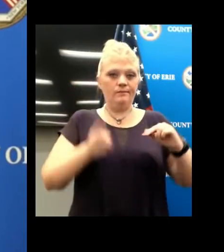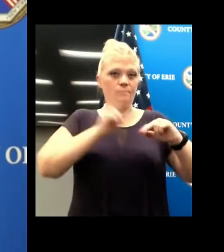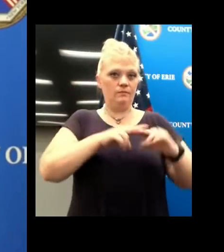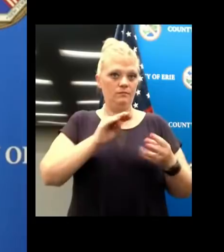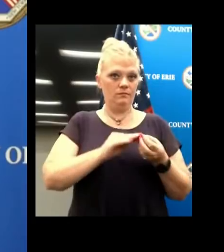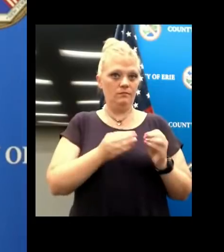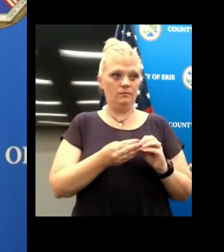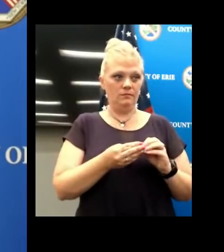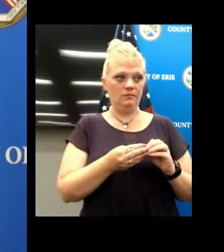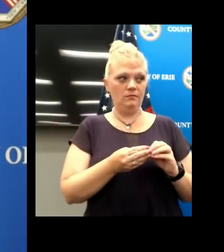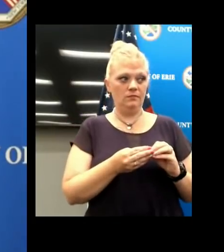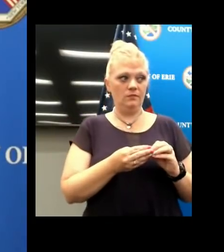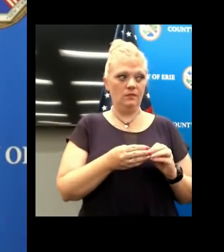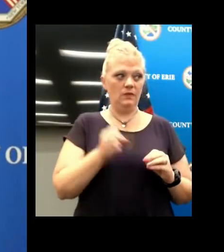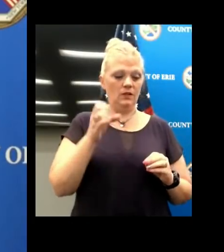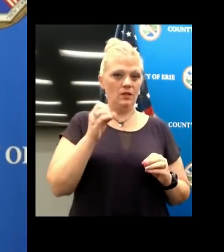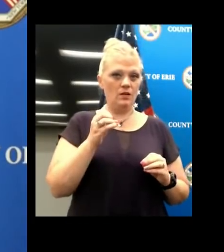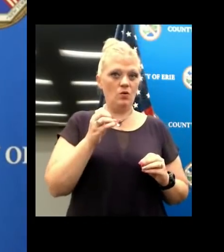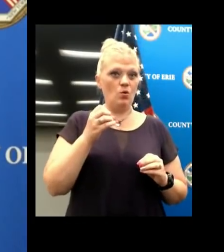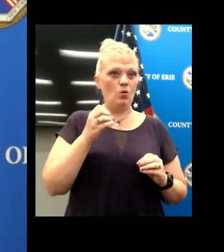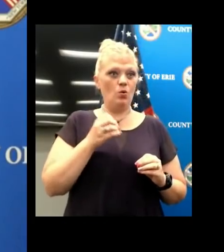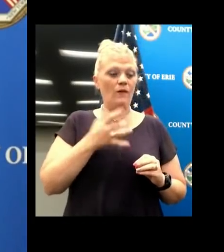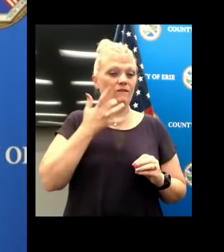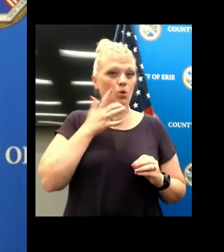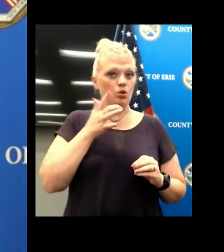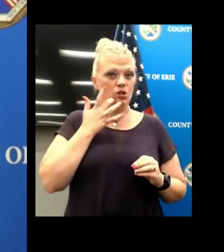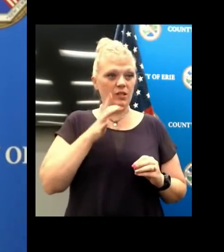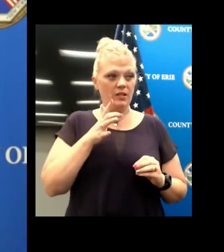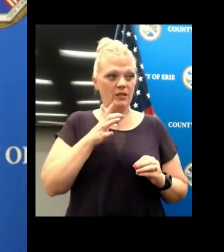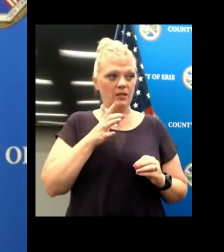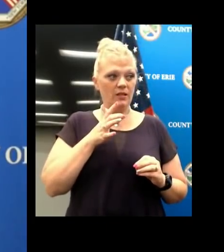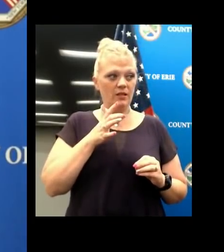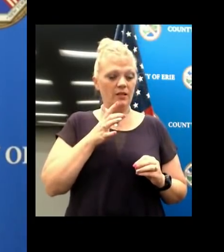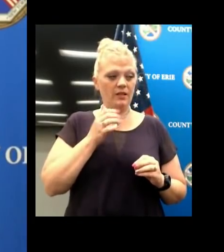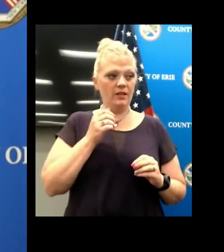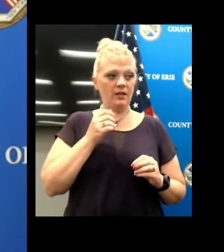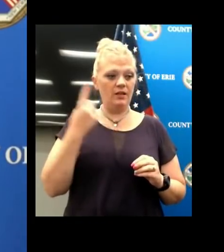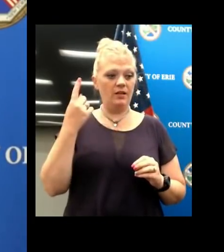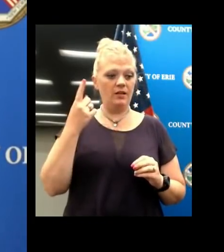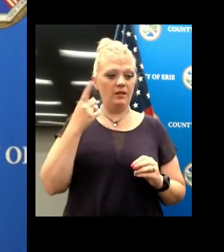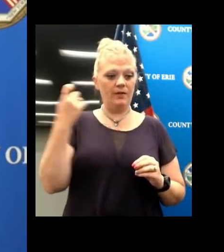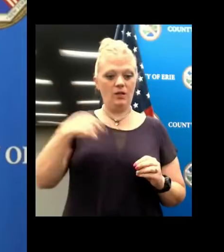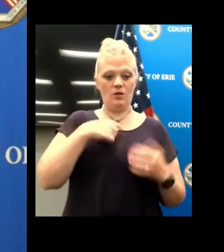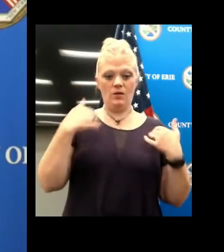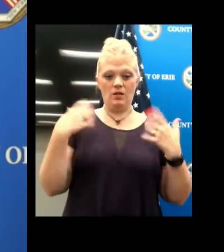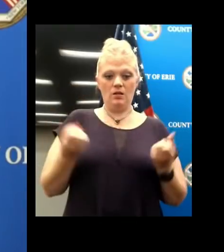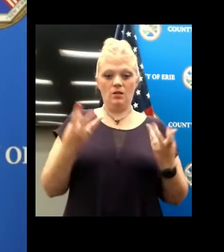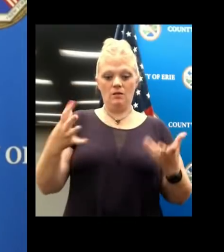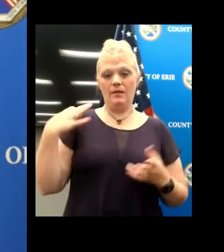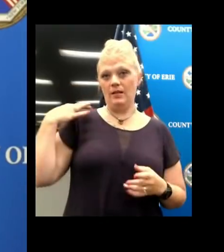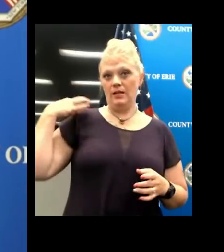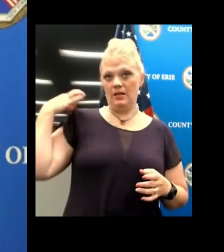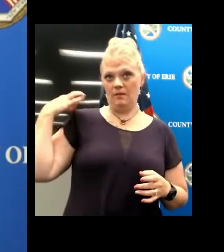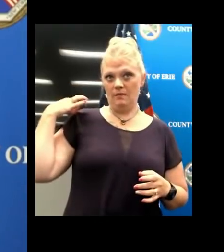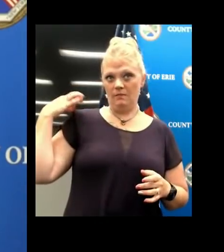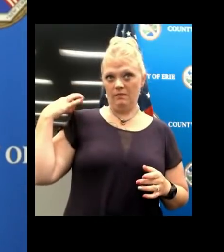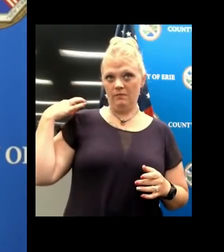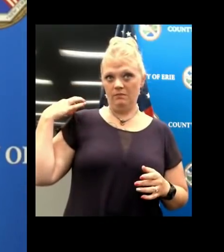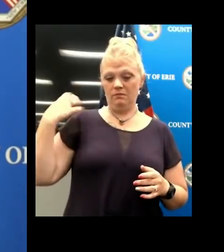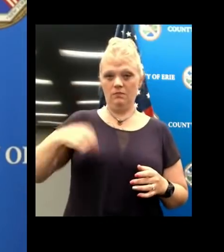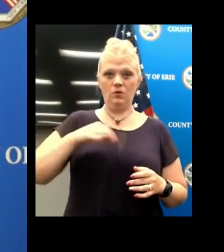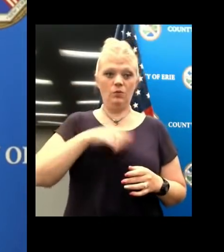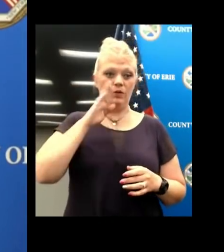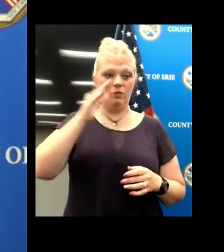And so fortunately, through the since we have so many applicants, we